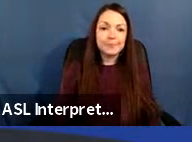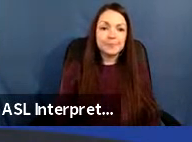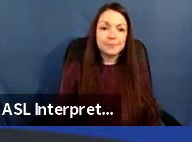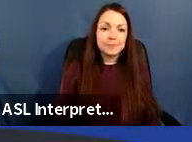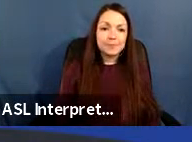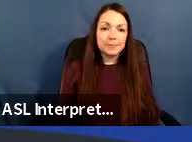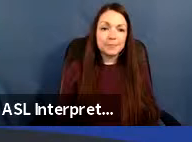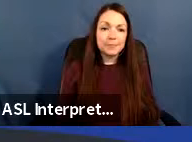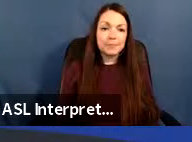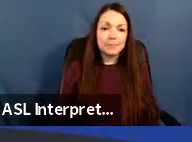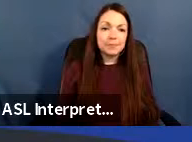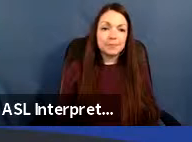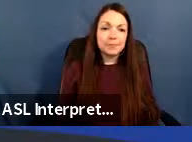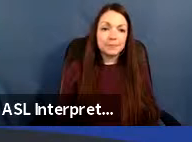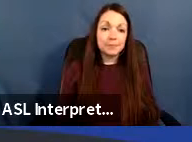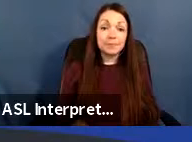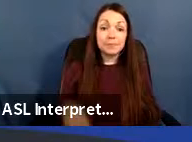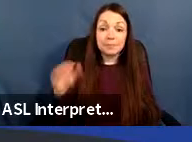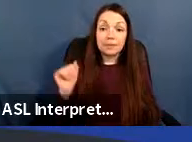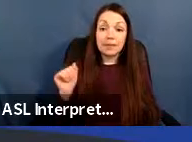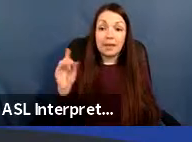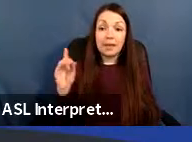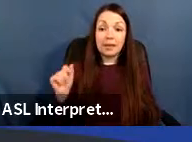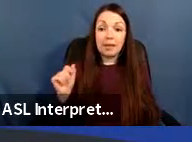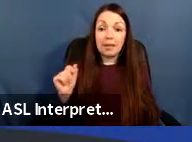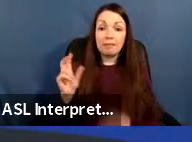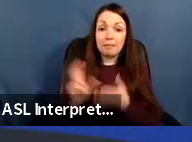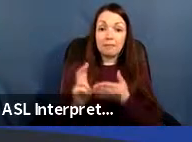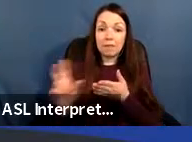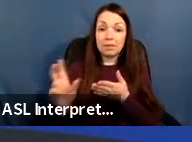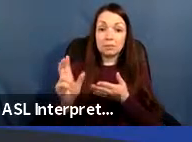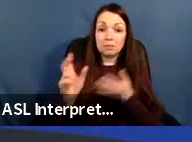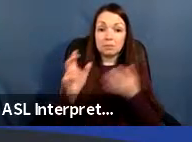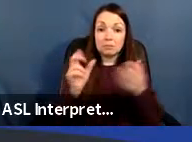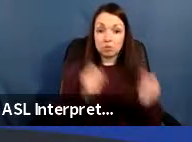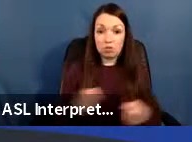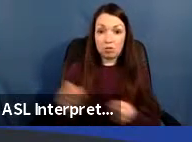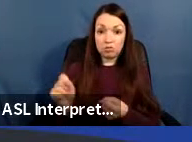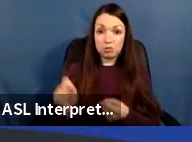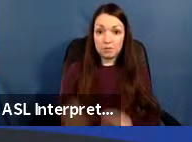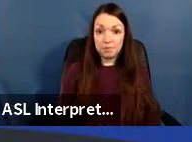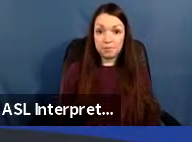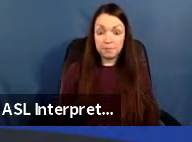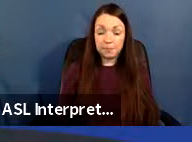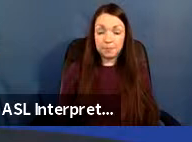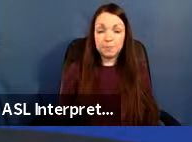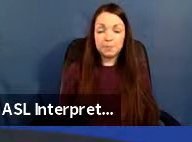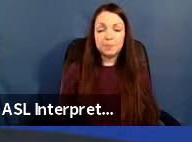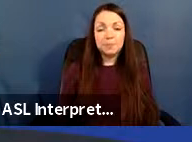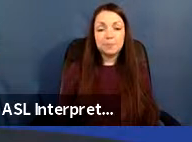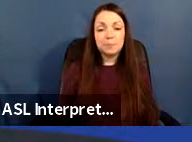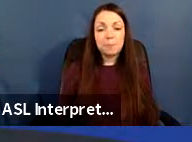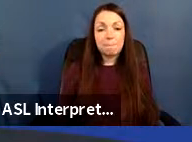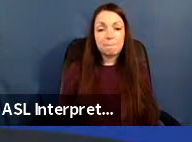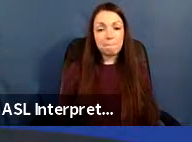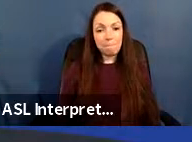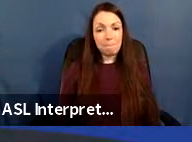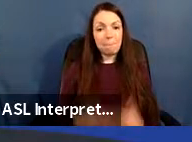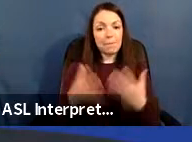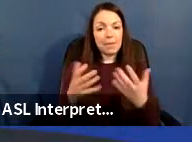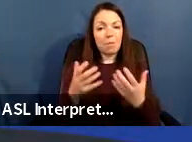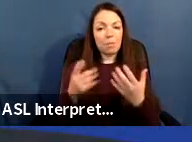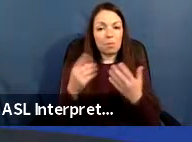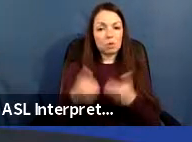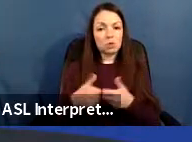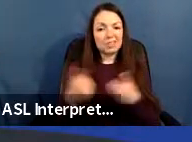This category, ADA investment strategy. We wanted to separate this from the